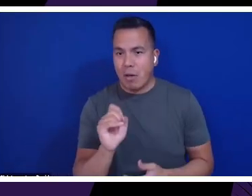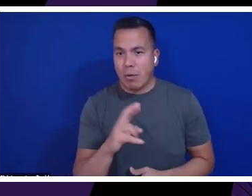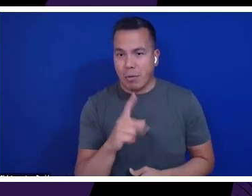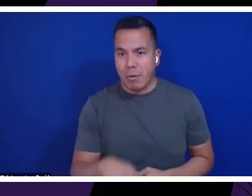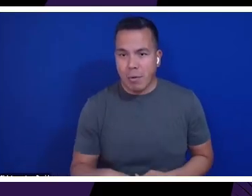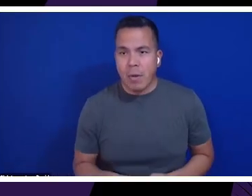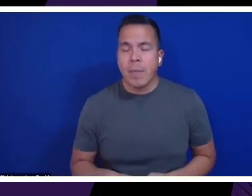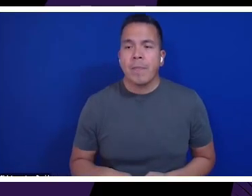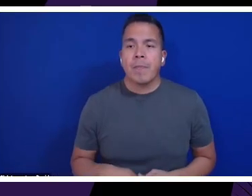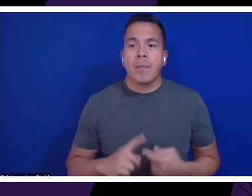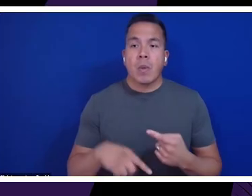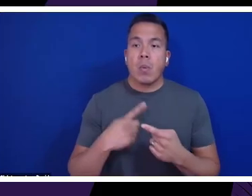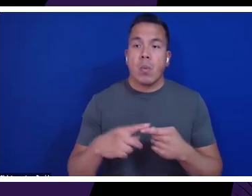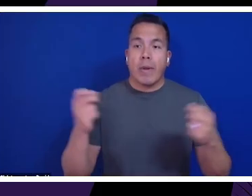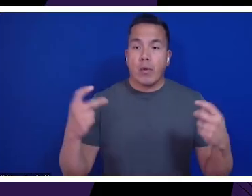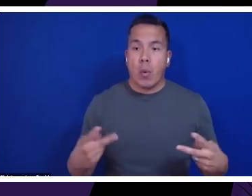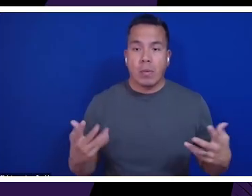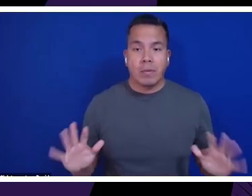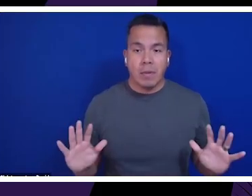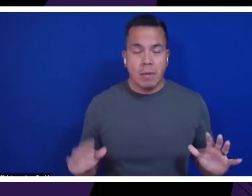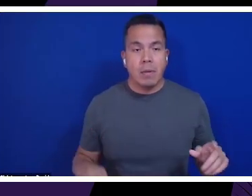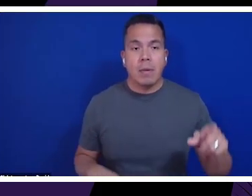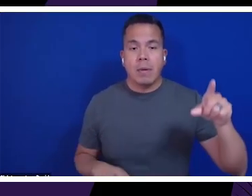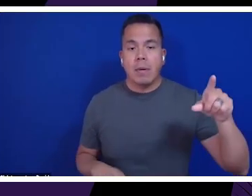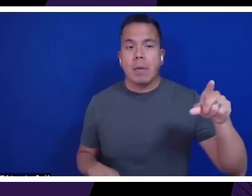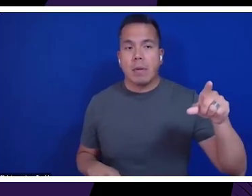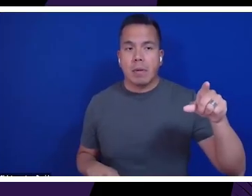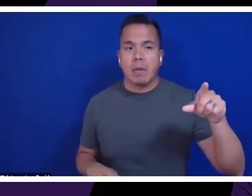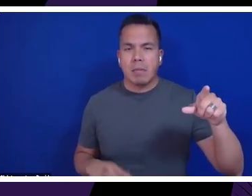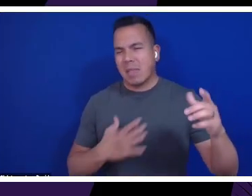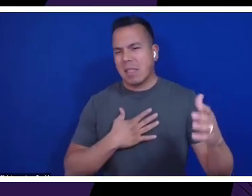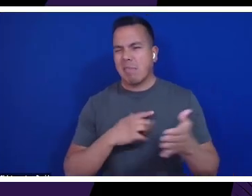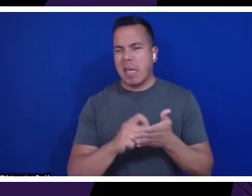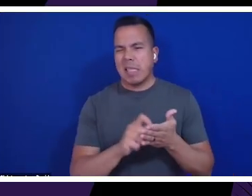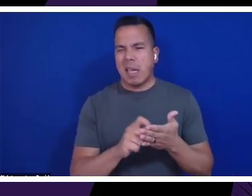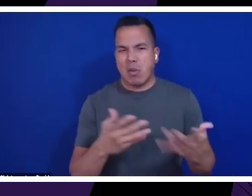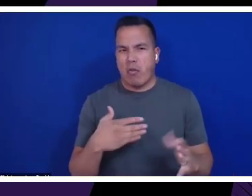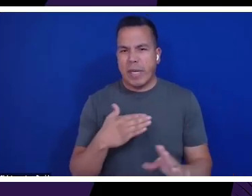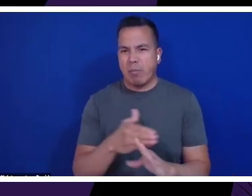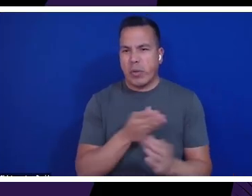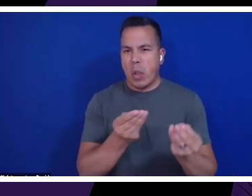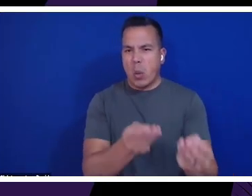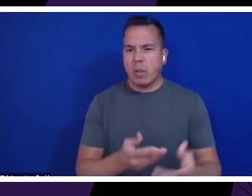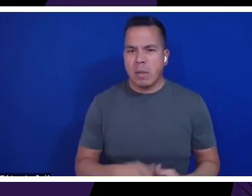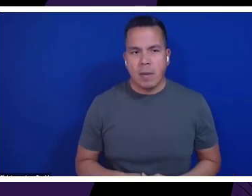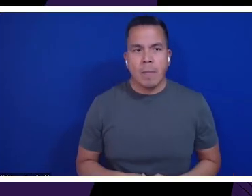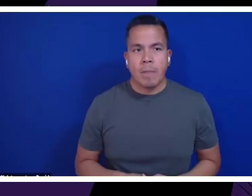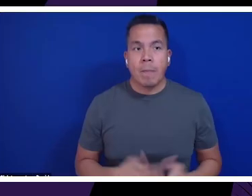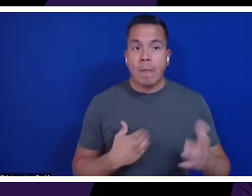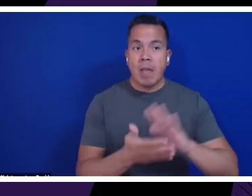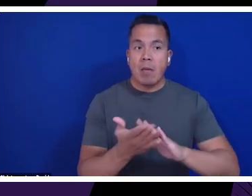then once the code is done, this is a sketch of mine preloaded. We can run it with